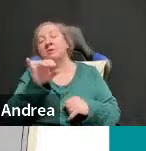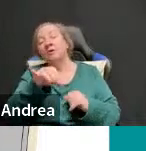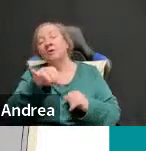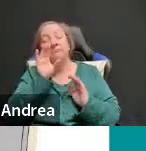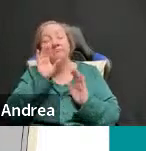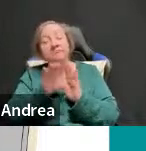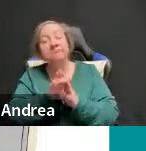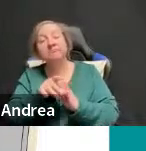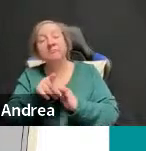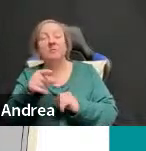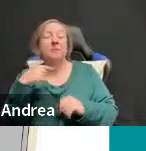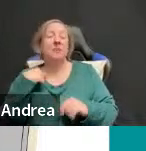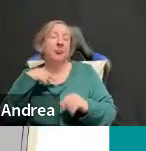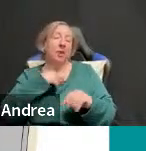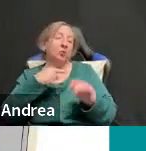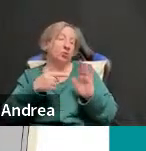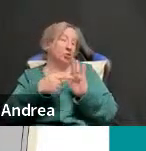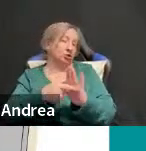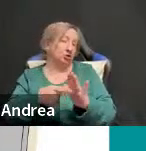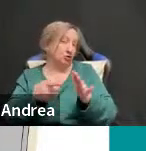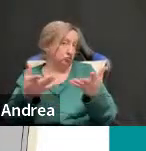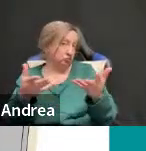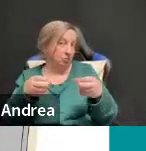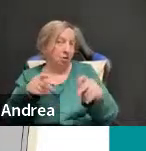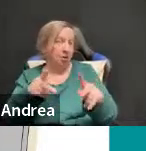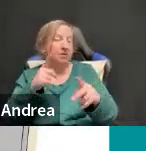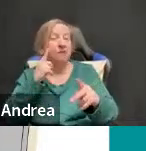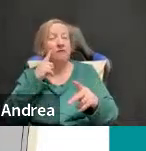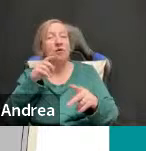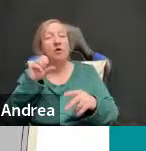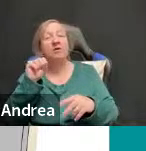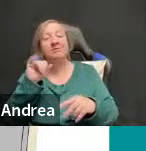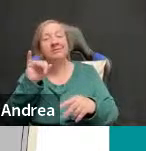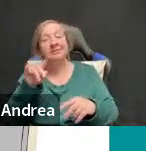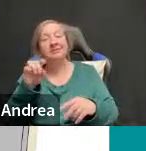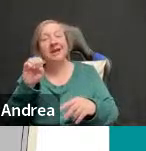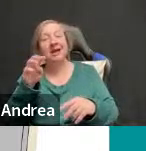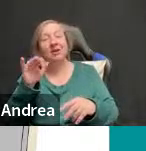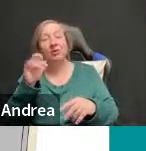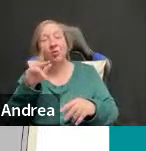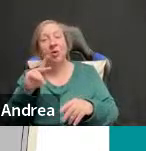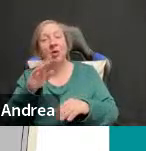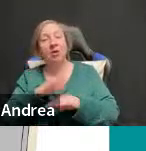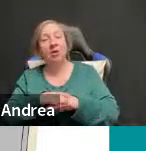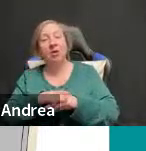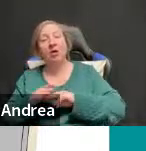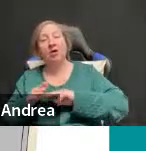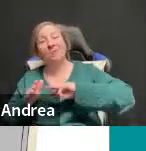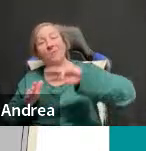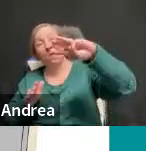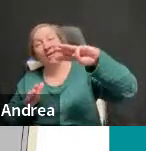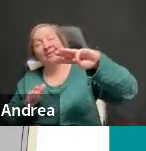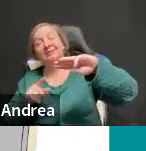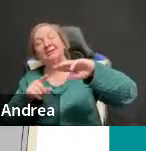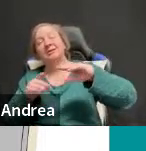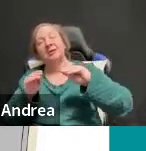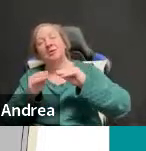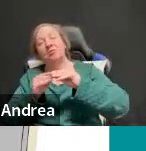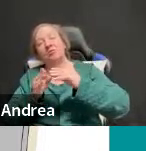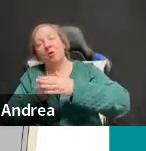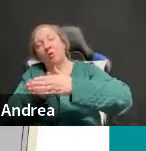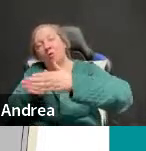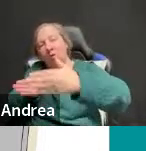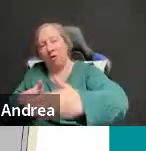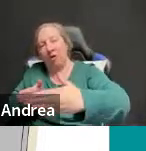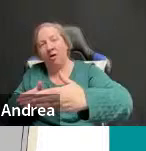we're showing the opportunity for a wider sidewalk on the west side, which is the top right up against the Duluth Trading Company